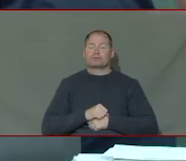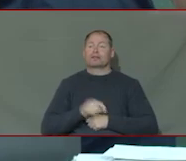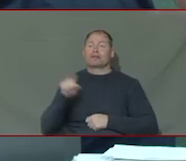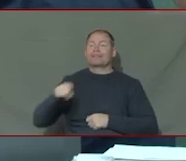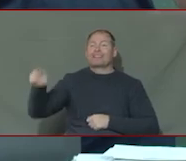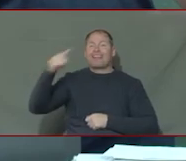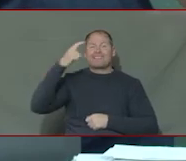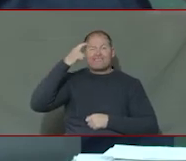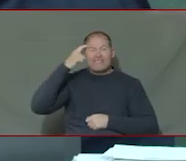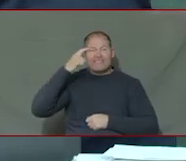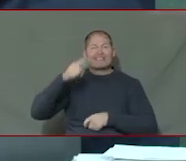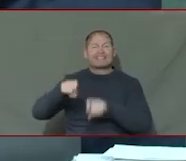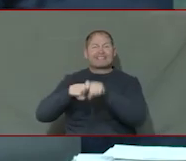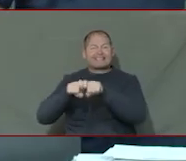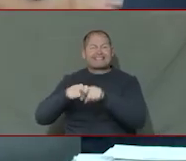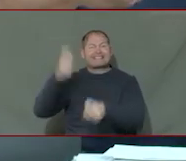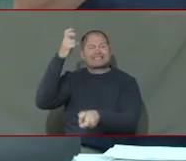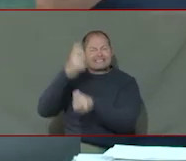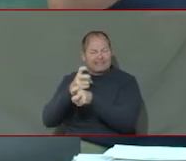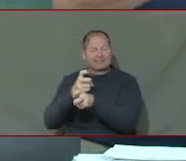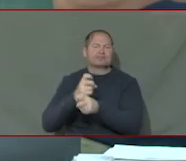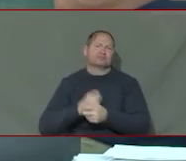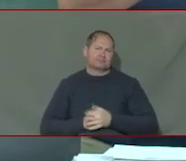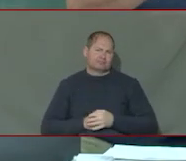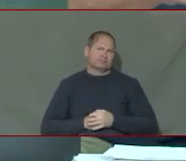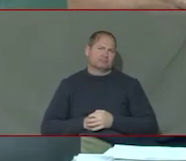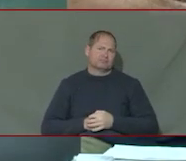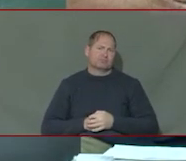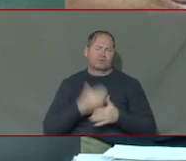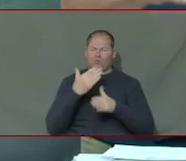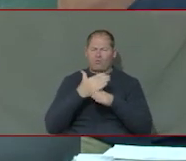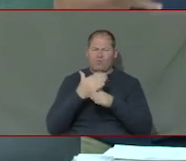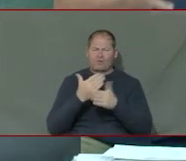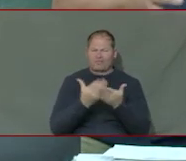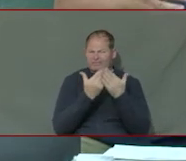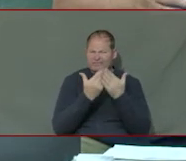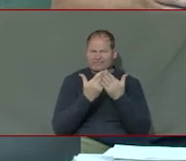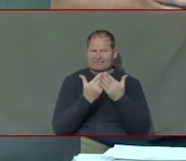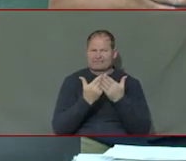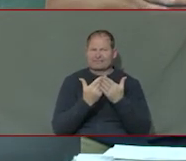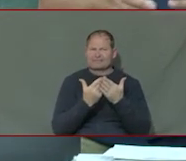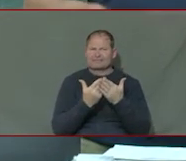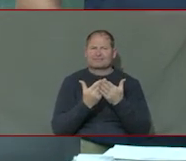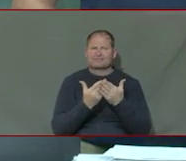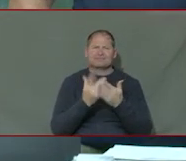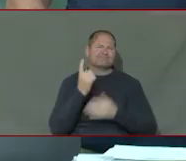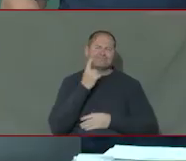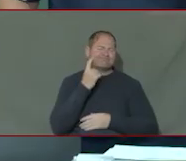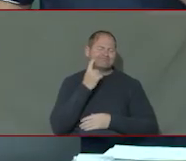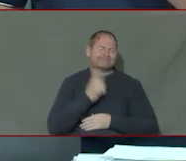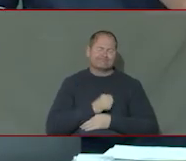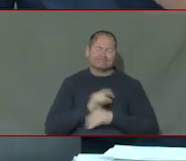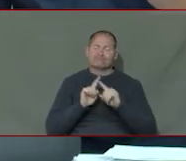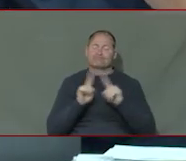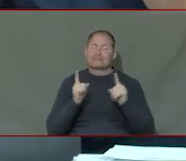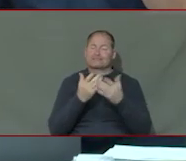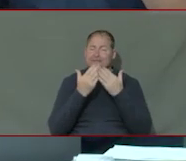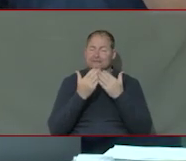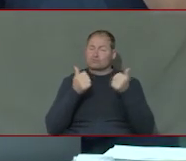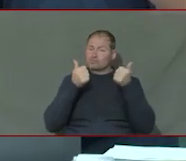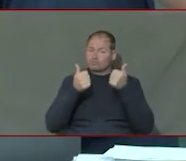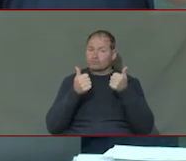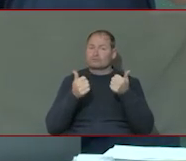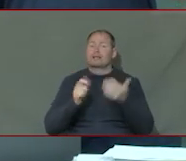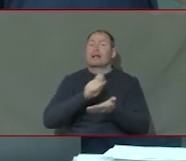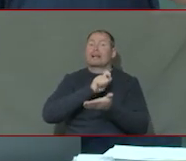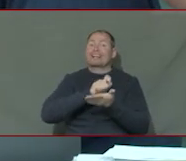are difficult. Maybe the work is not the easiest. The work that you study, you must prepare yourself well. But please write it down for